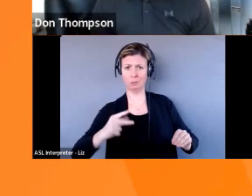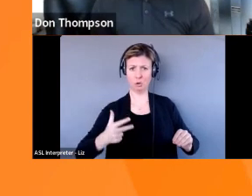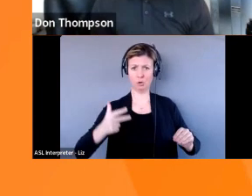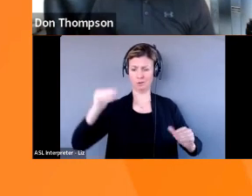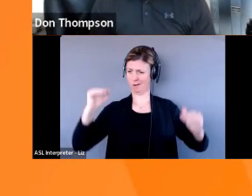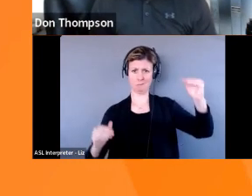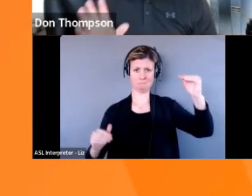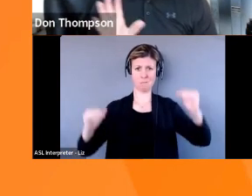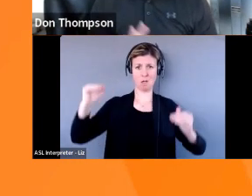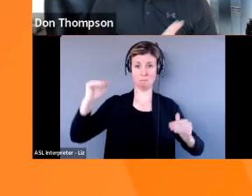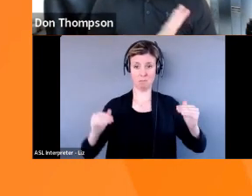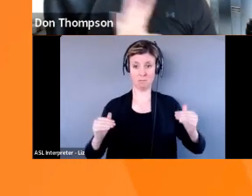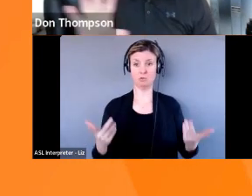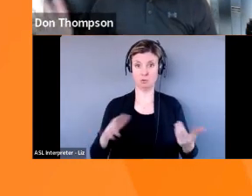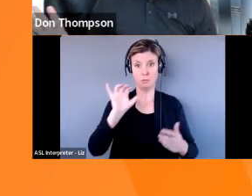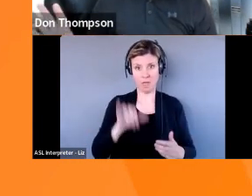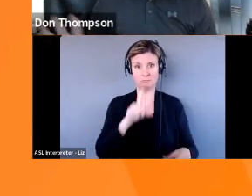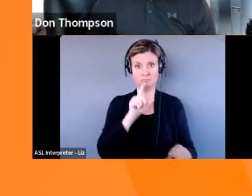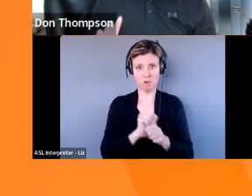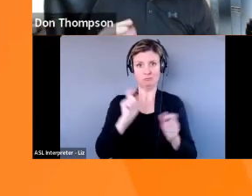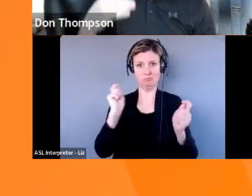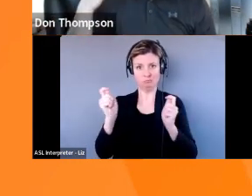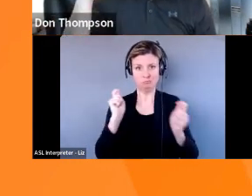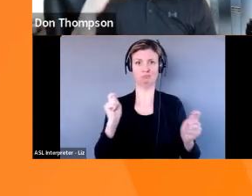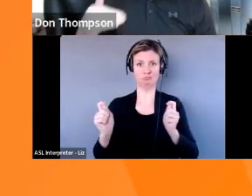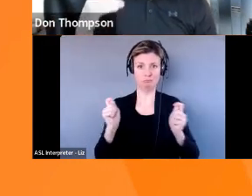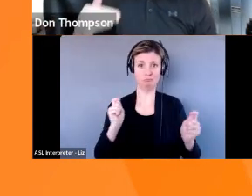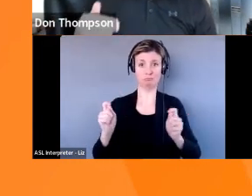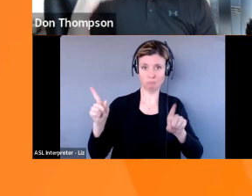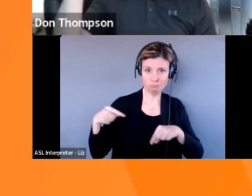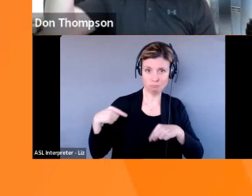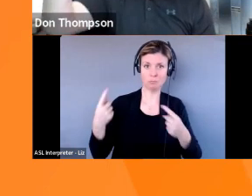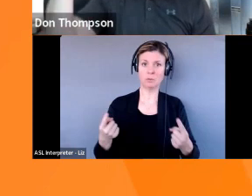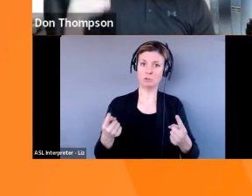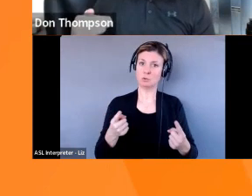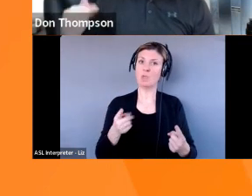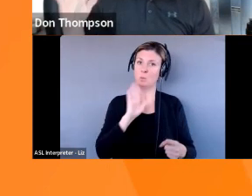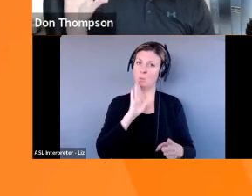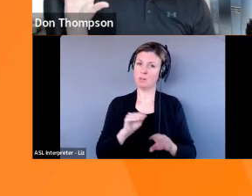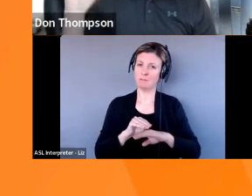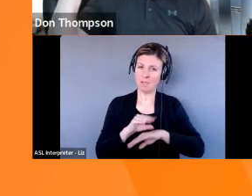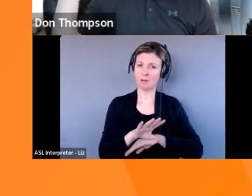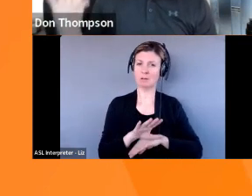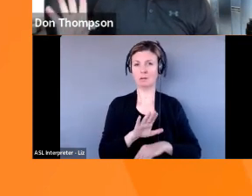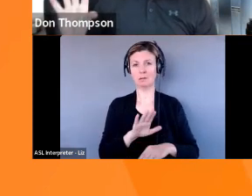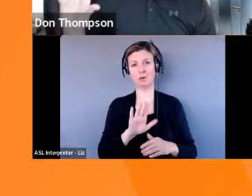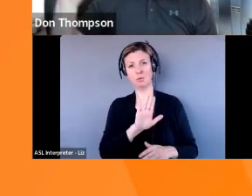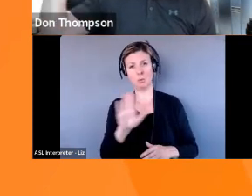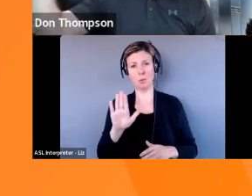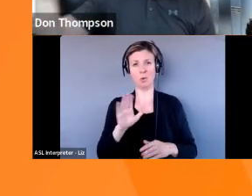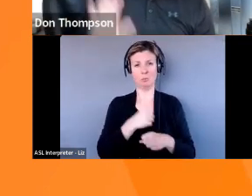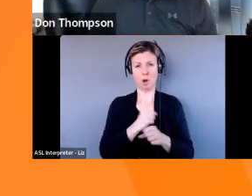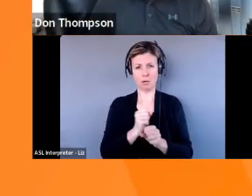this pretty dramatically, and it affects everything we do in terms of what store, what area, what